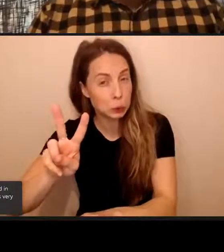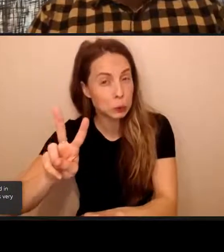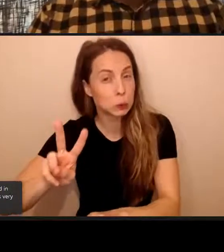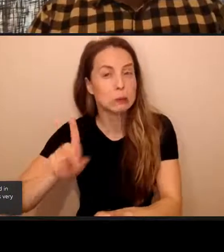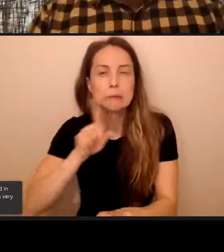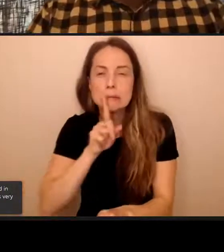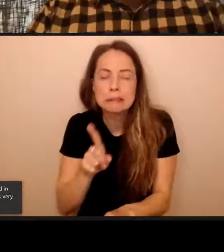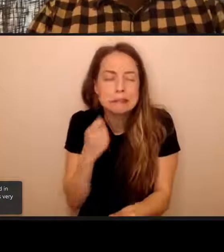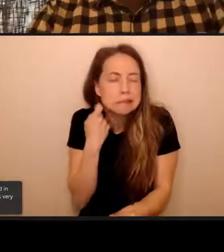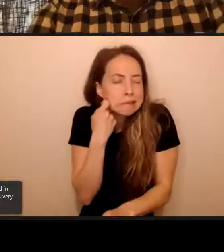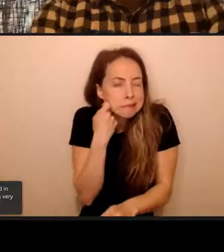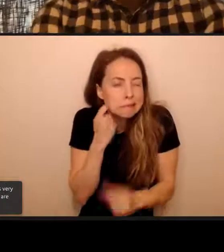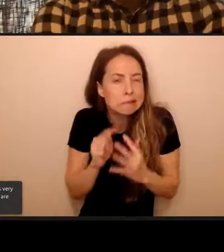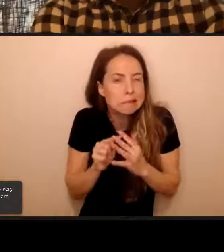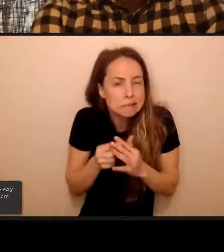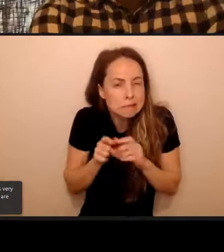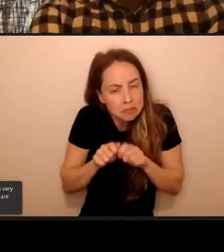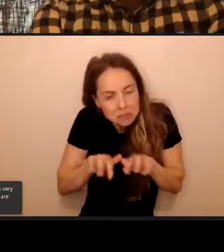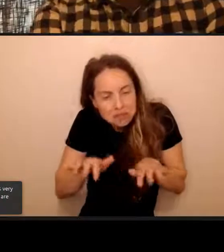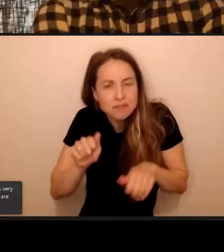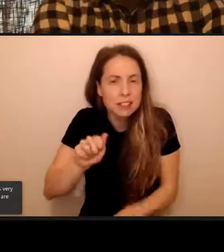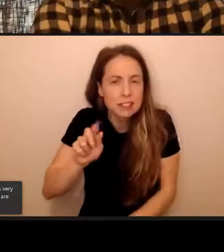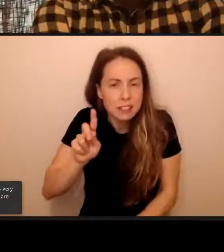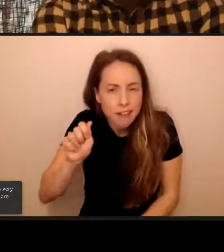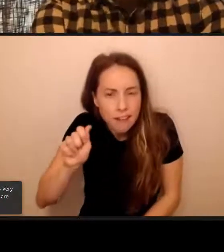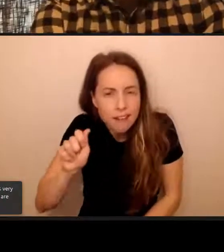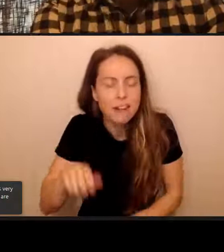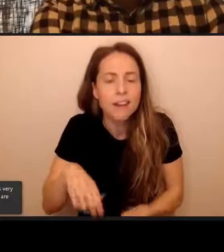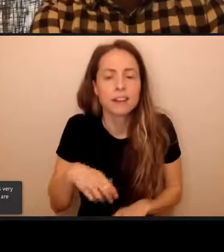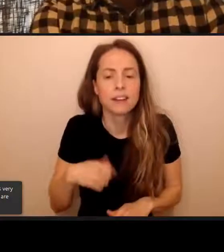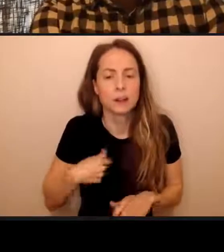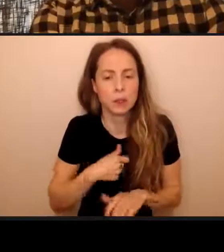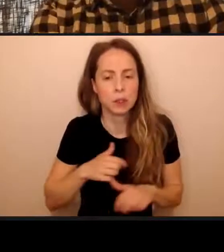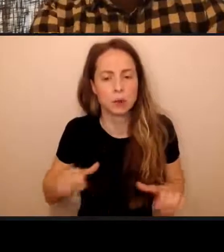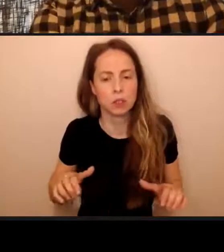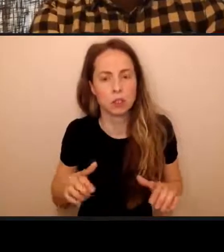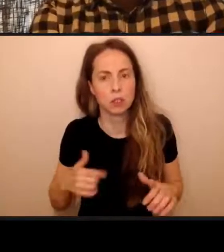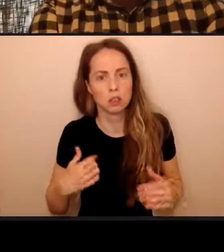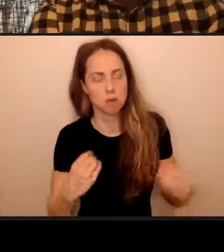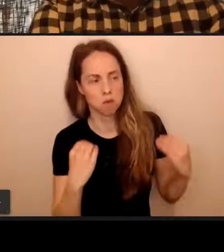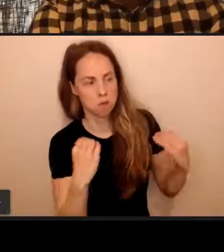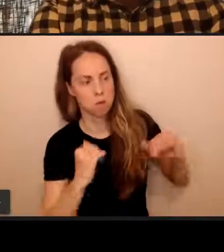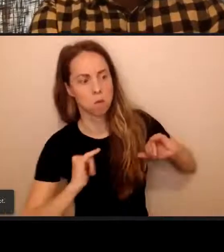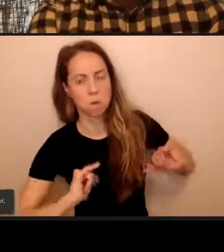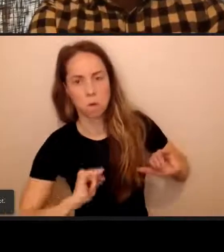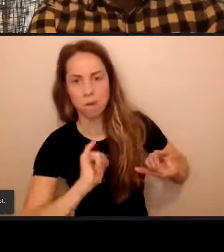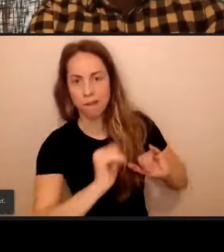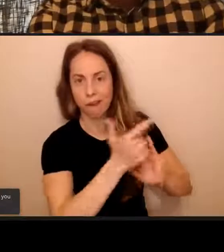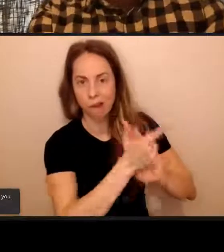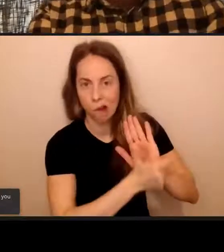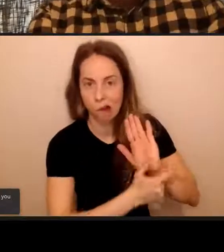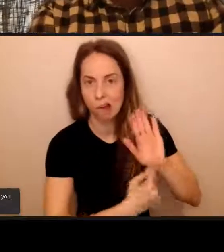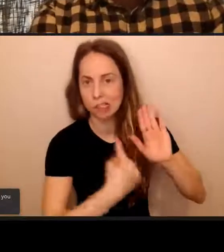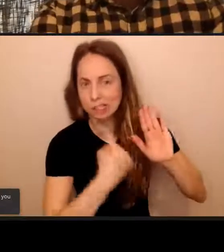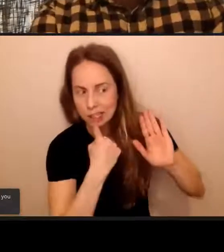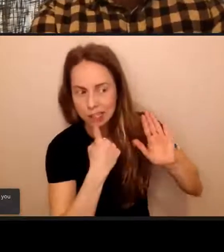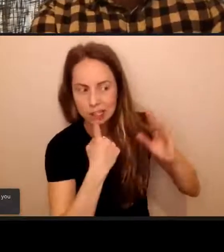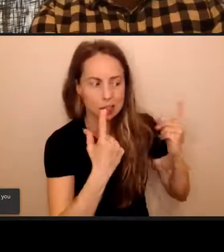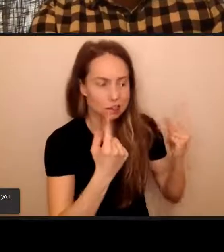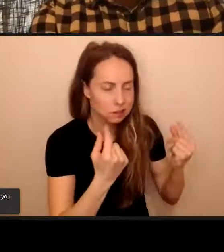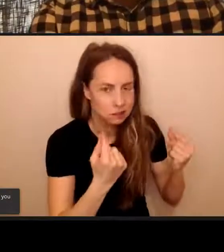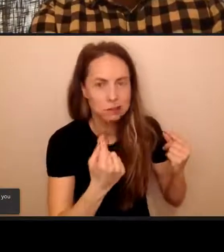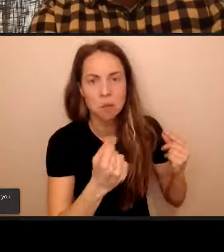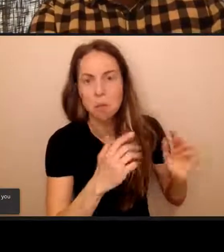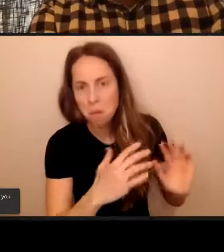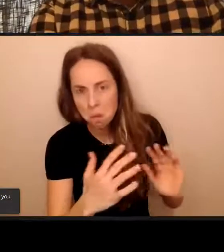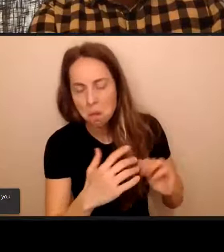implementation process. So we were doing a lot. We were being educated on what the law, says and what it does